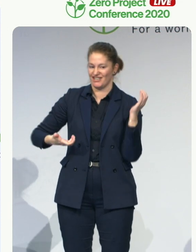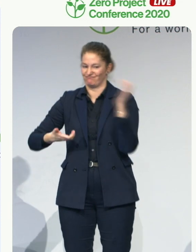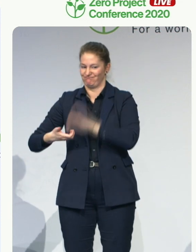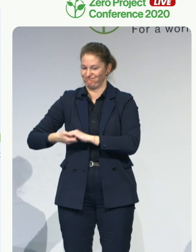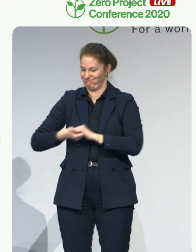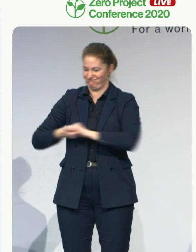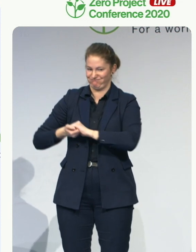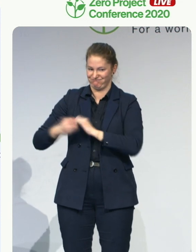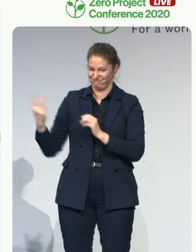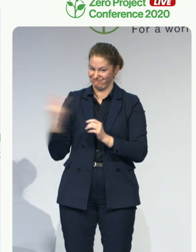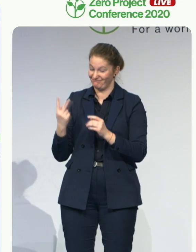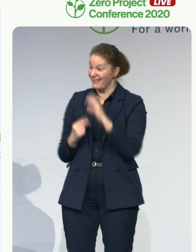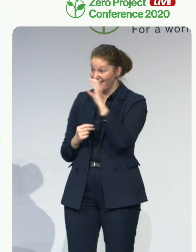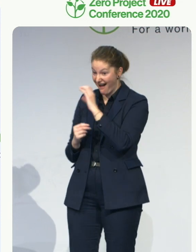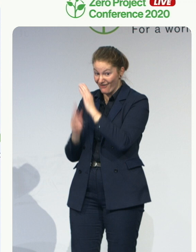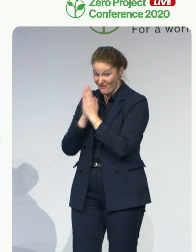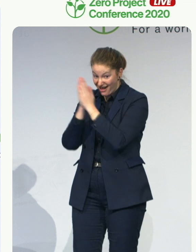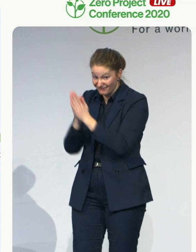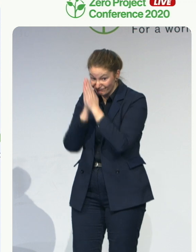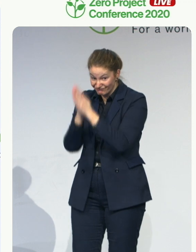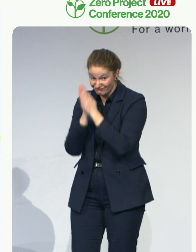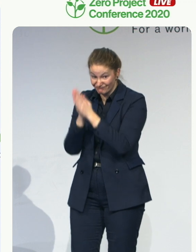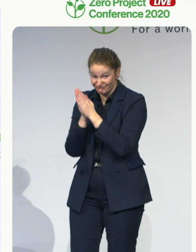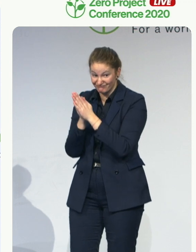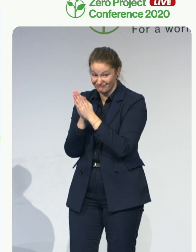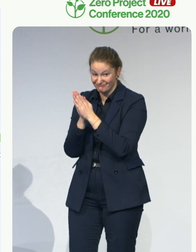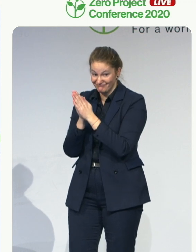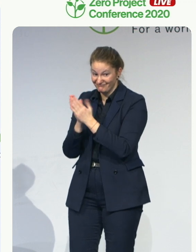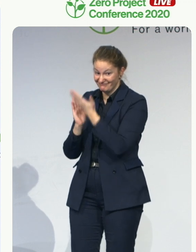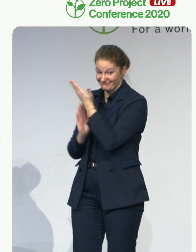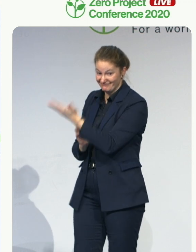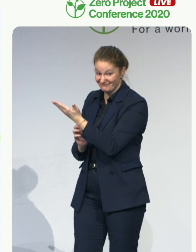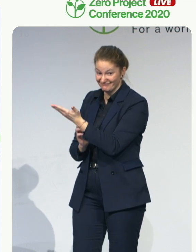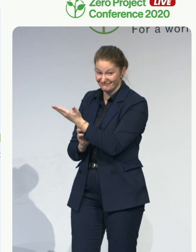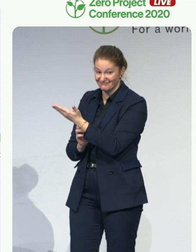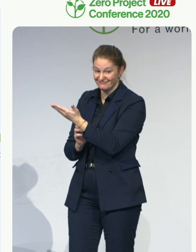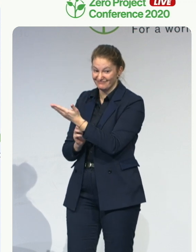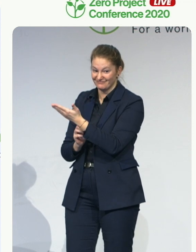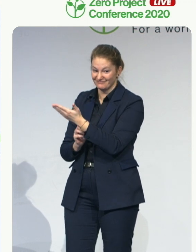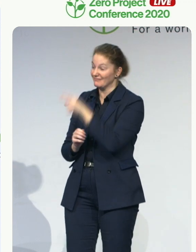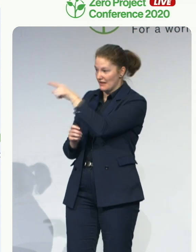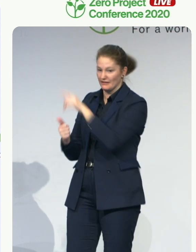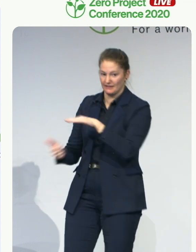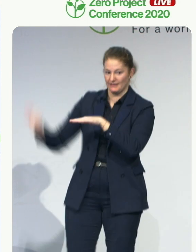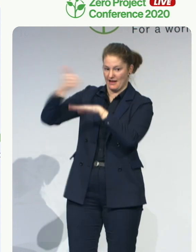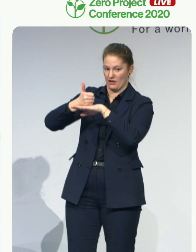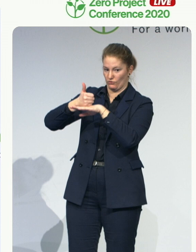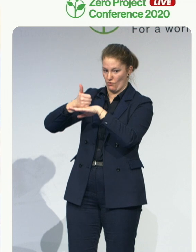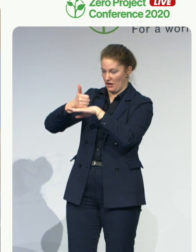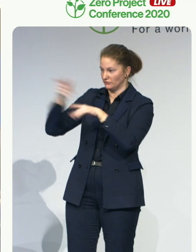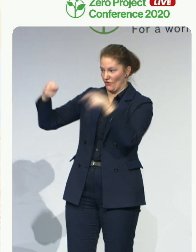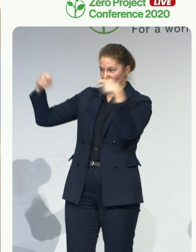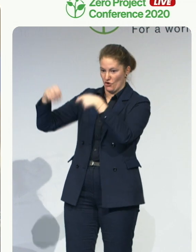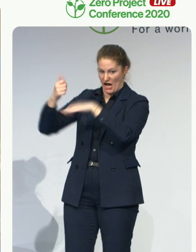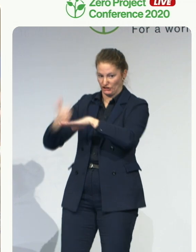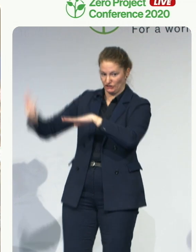of Fundación Descúbreme, to join me and to say some words about this. Thank you very much. Thank